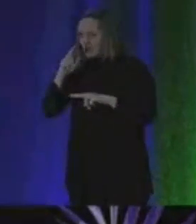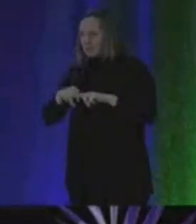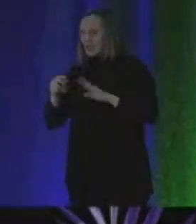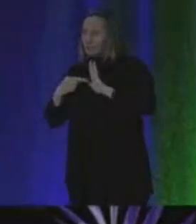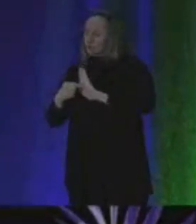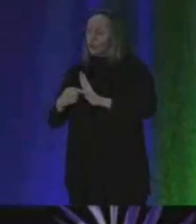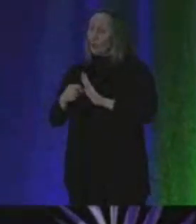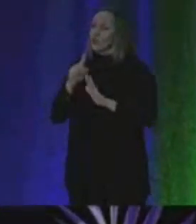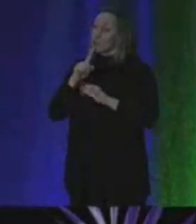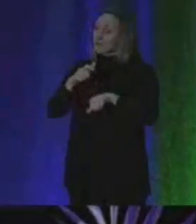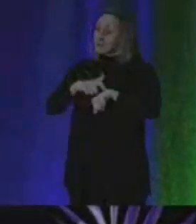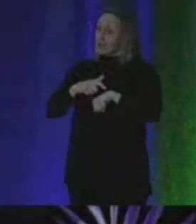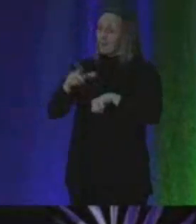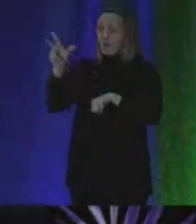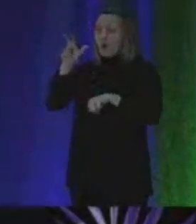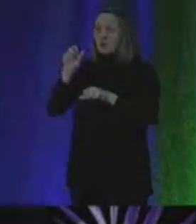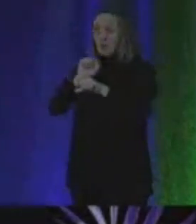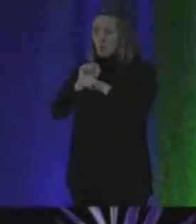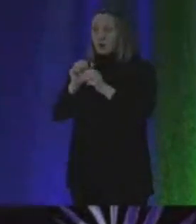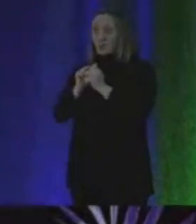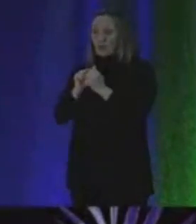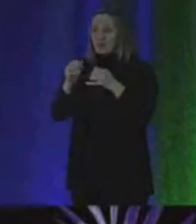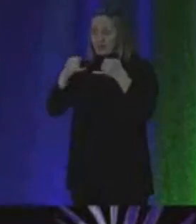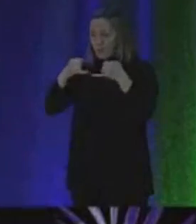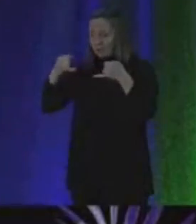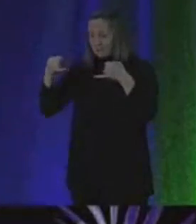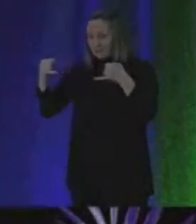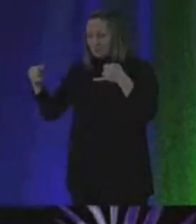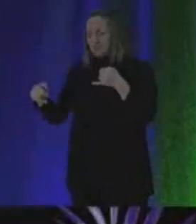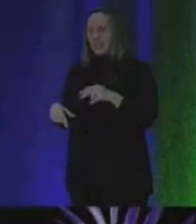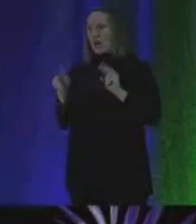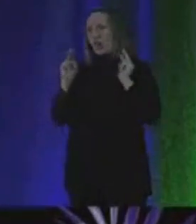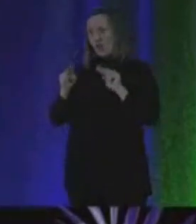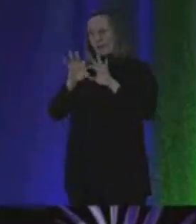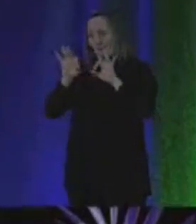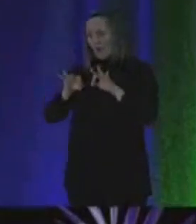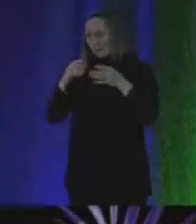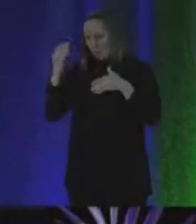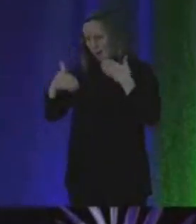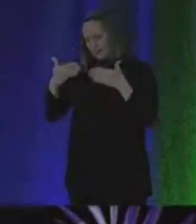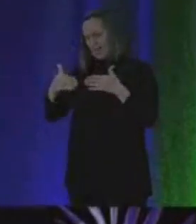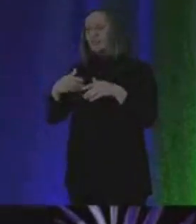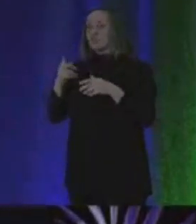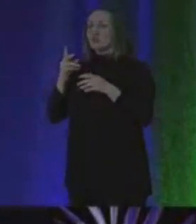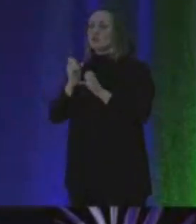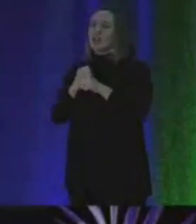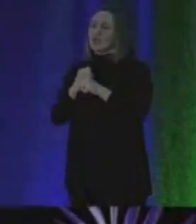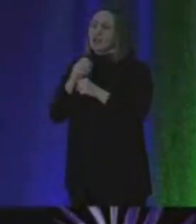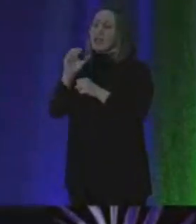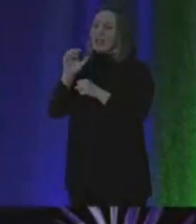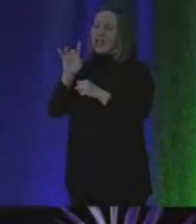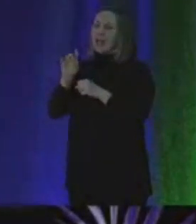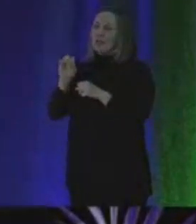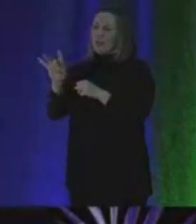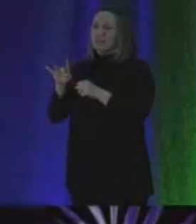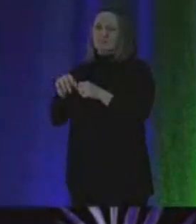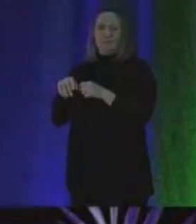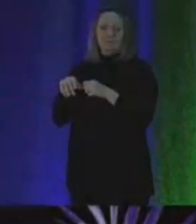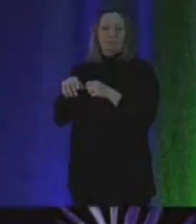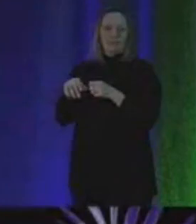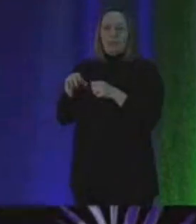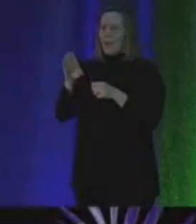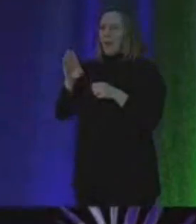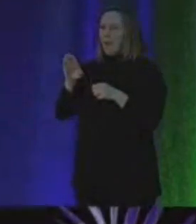your real-time audio worklet thread. So I can hop in here and look at the frame process calls. To generate 808 bass in real time, we're looking at